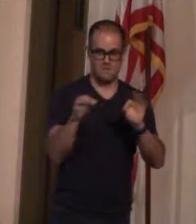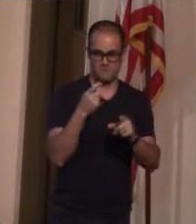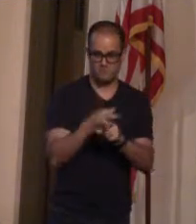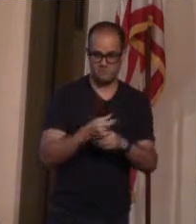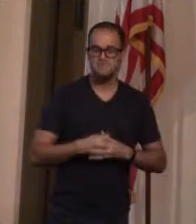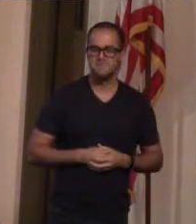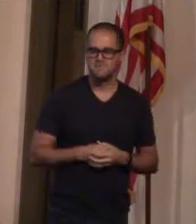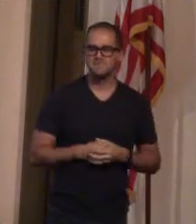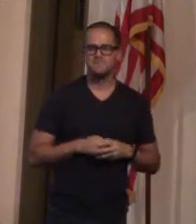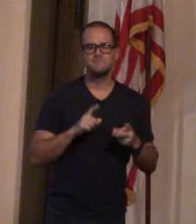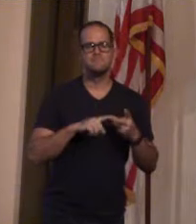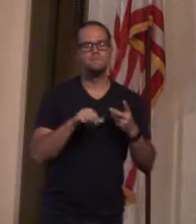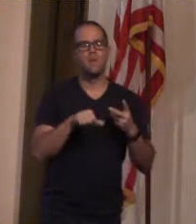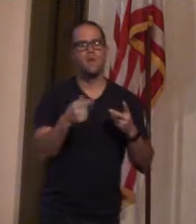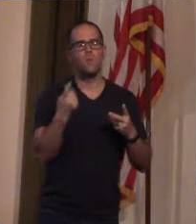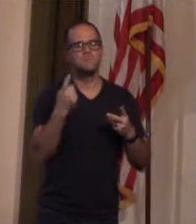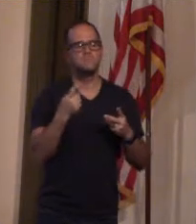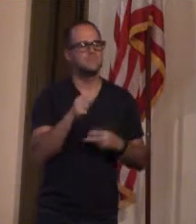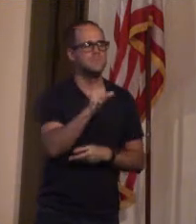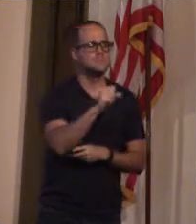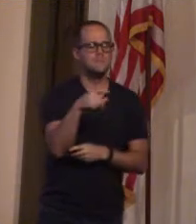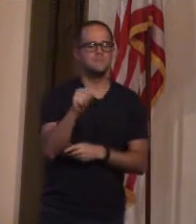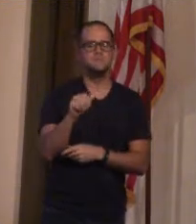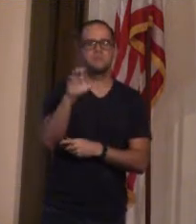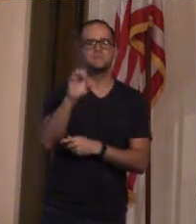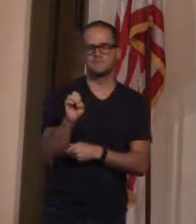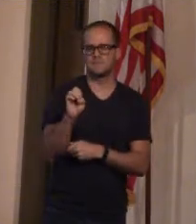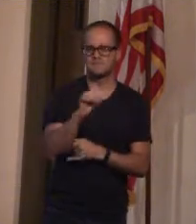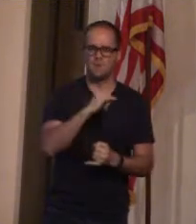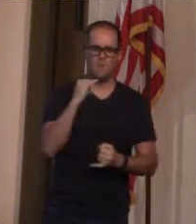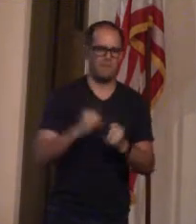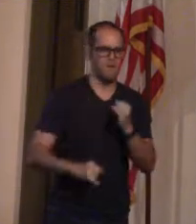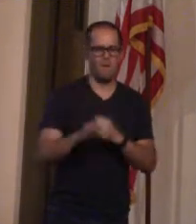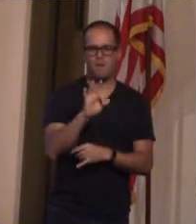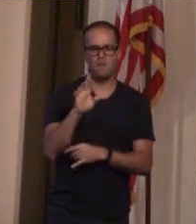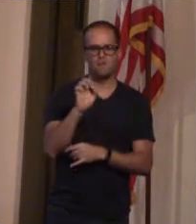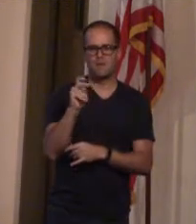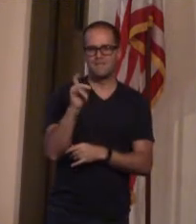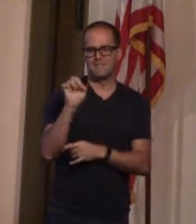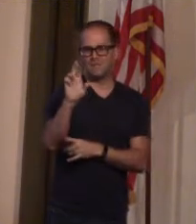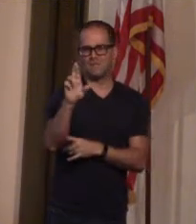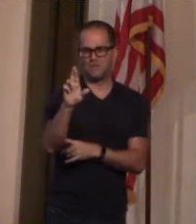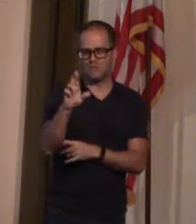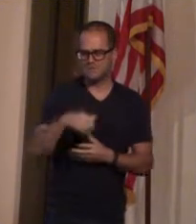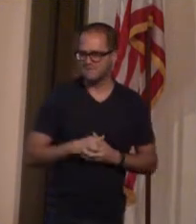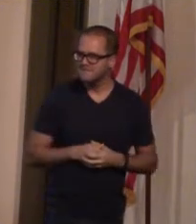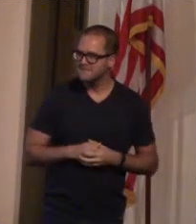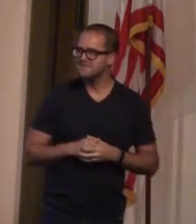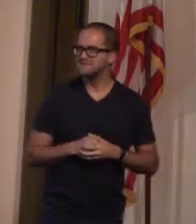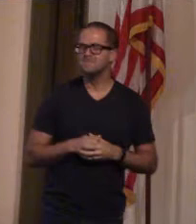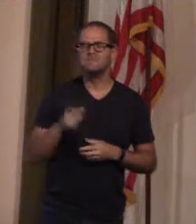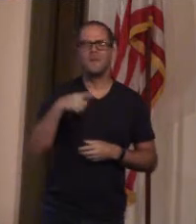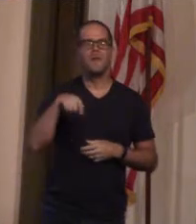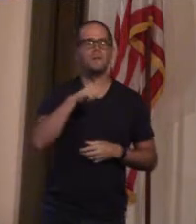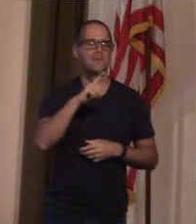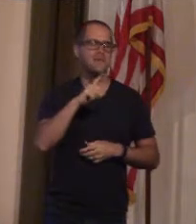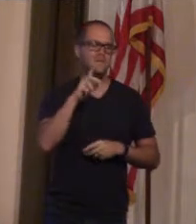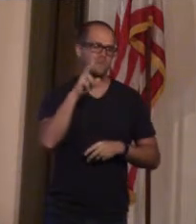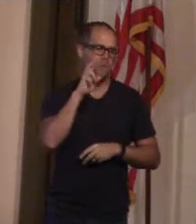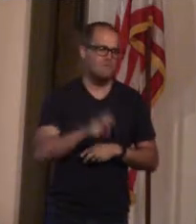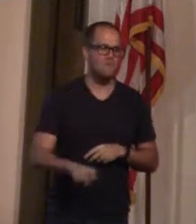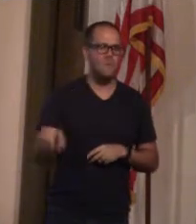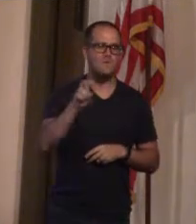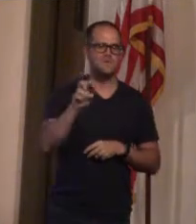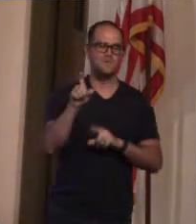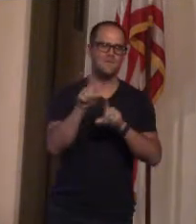the pursuit of happiness. Thank you. A powerful mission statement, isn't it? Here's another powerful